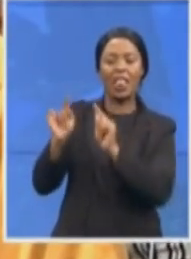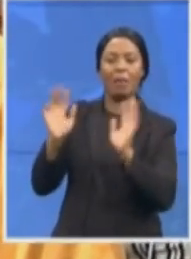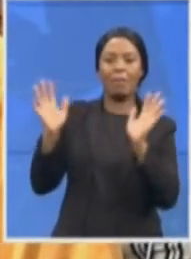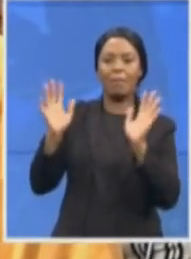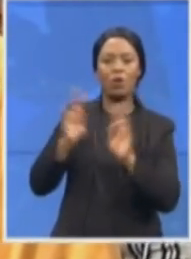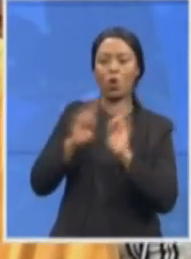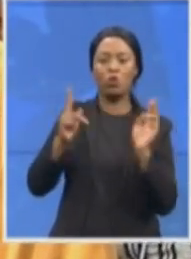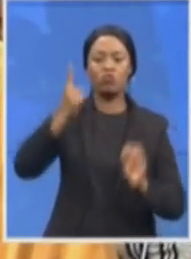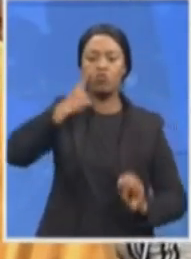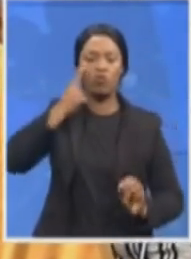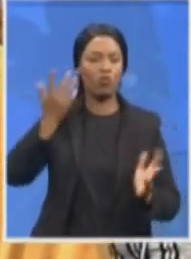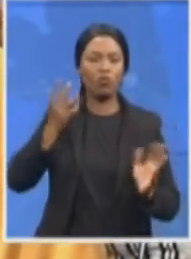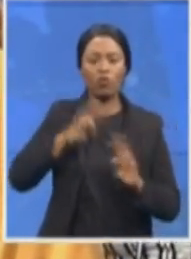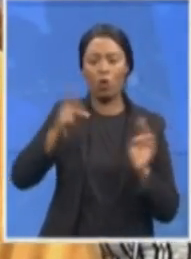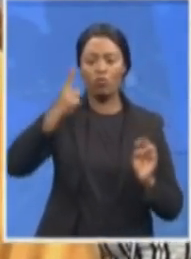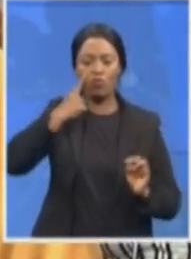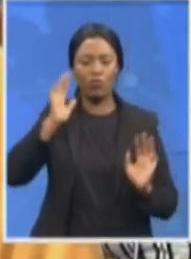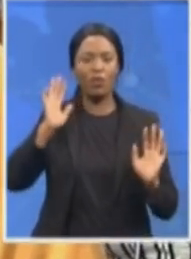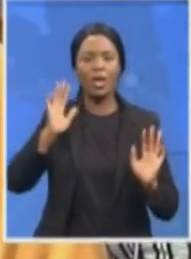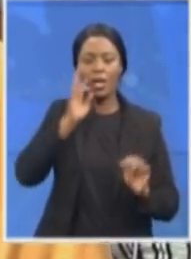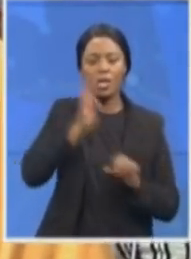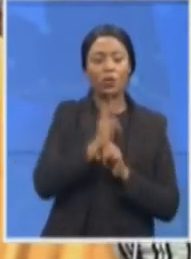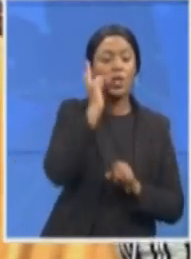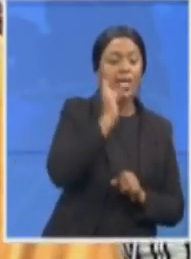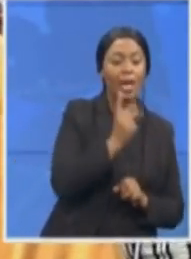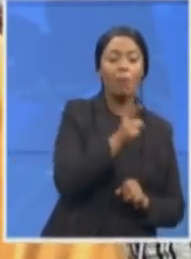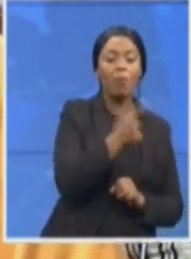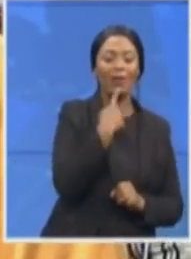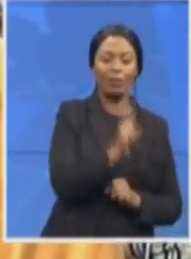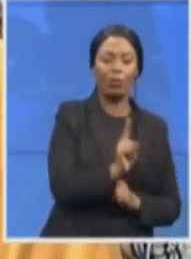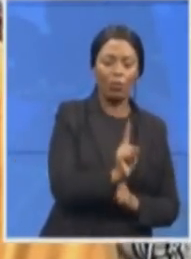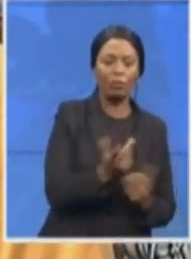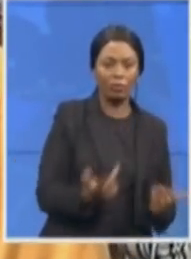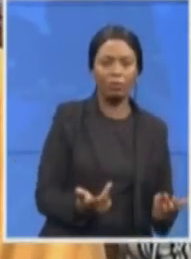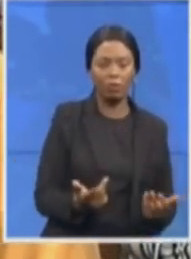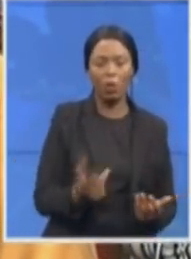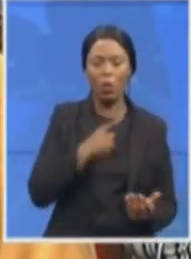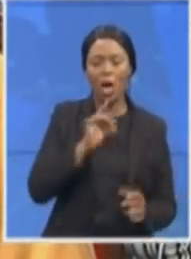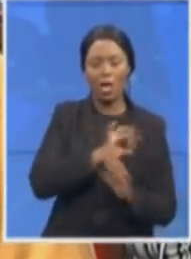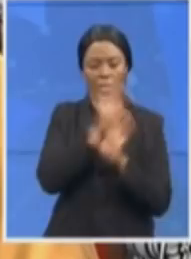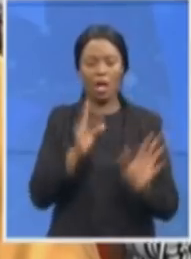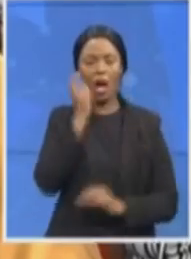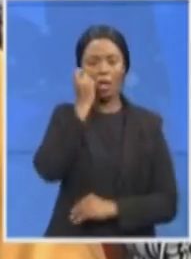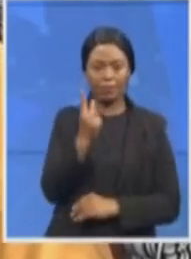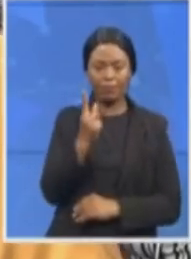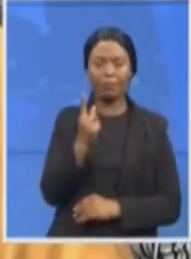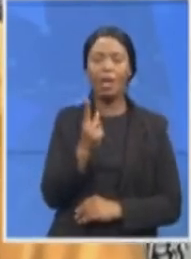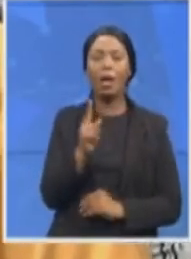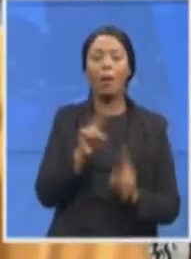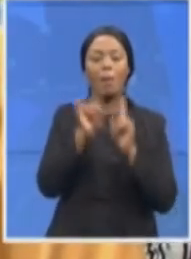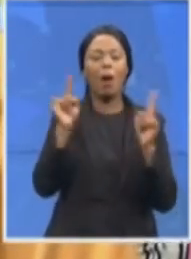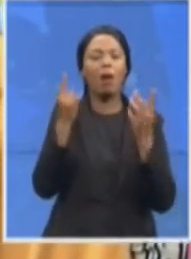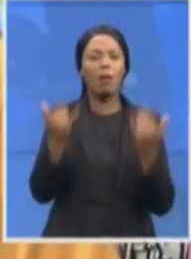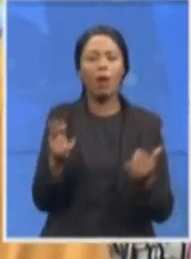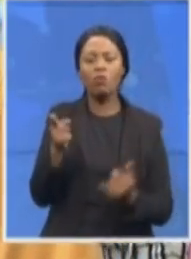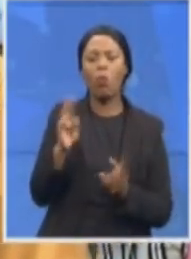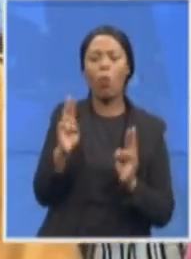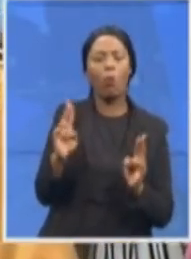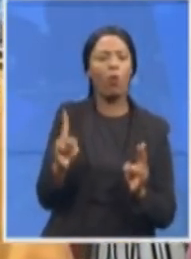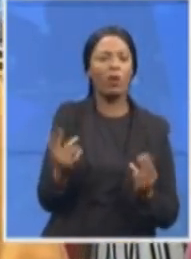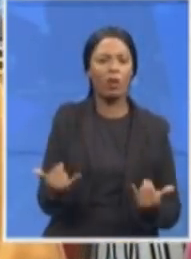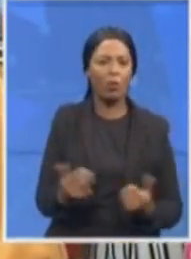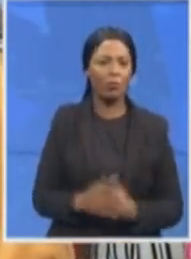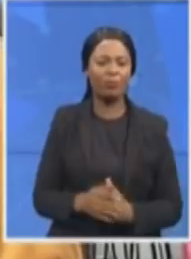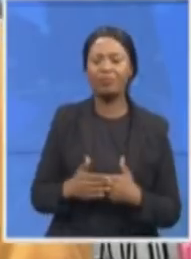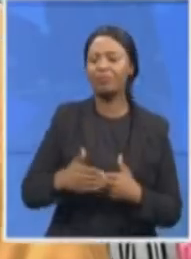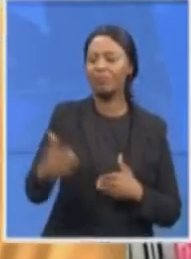of the story to be able to get a clearer picture. But in the meanwhile, what are you hoping to achieve? Like, what are you hoping? If